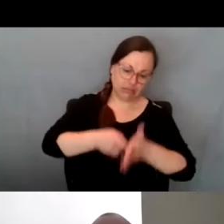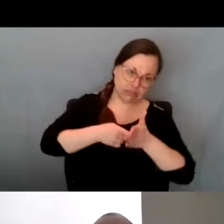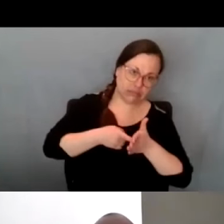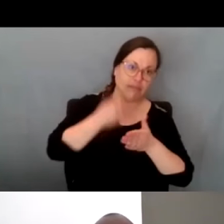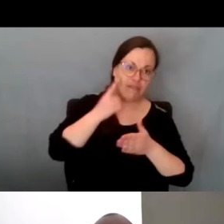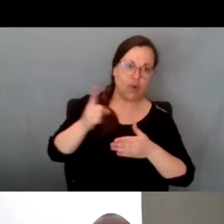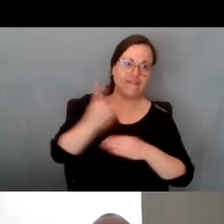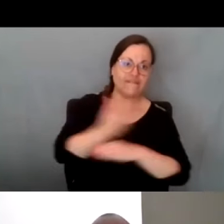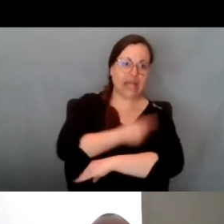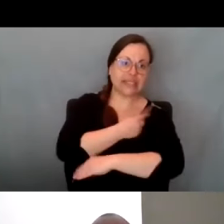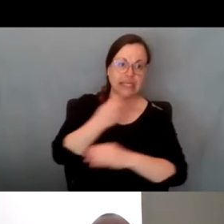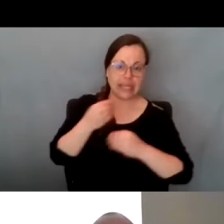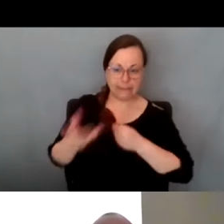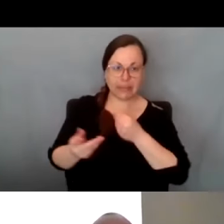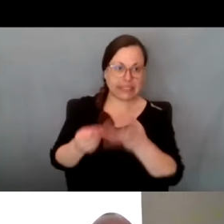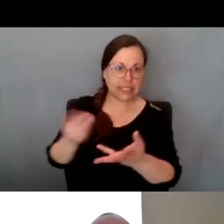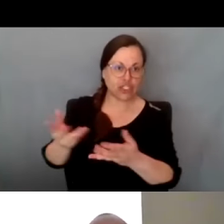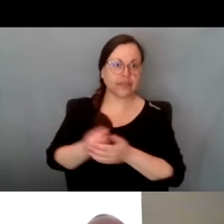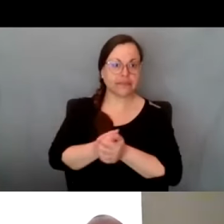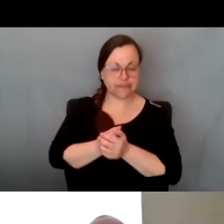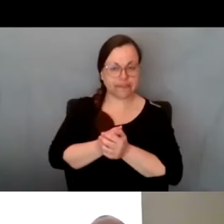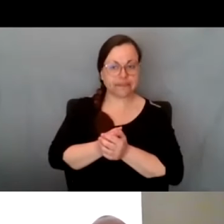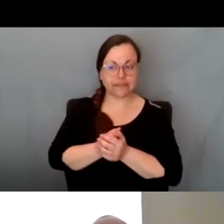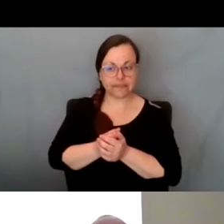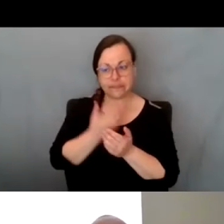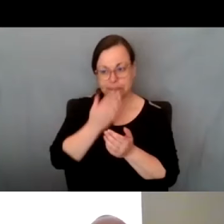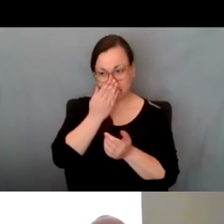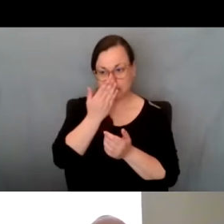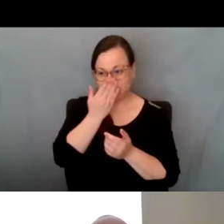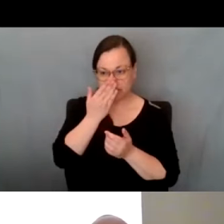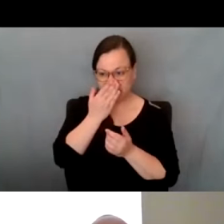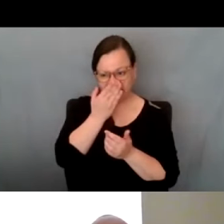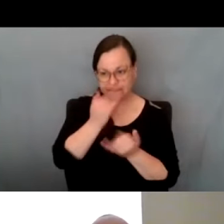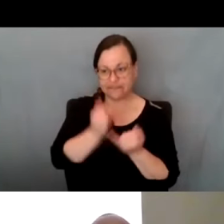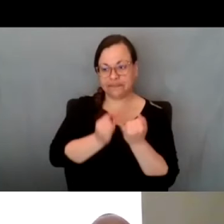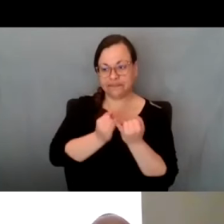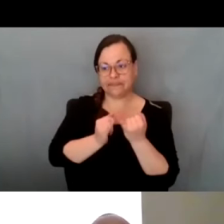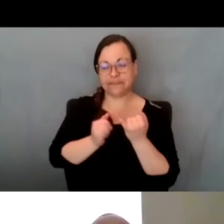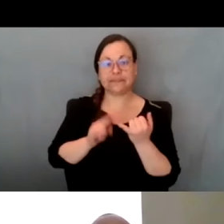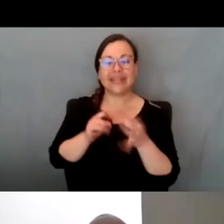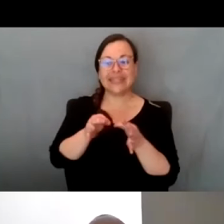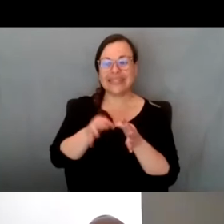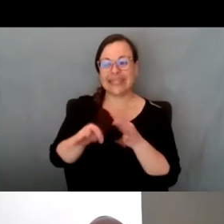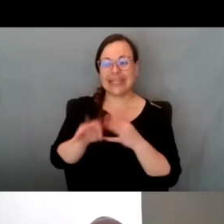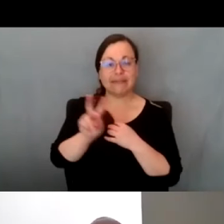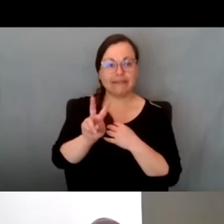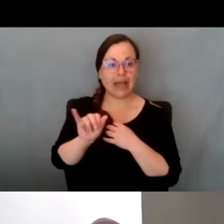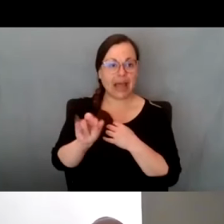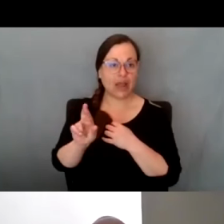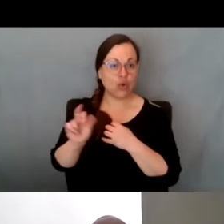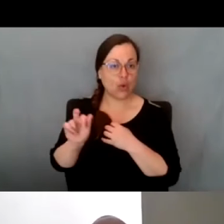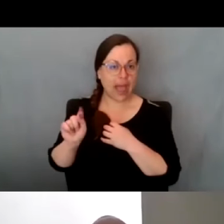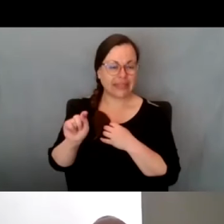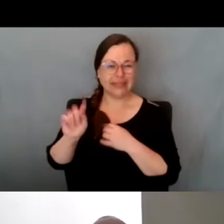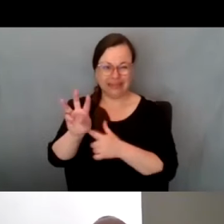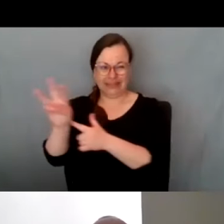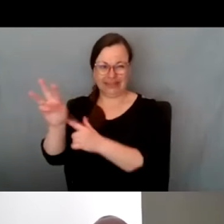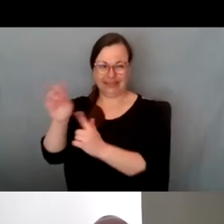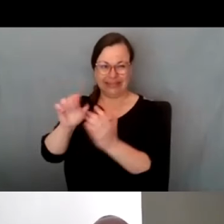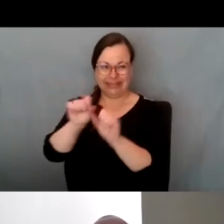implementation. And then finally, the delayed VIRAT update to